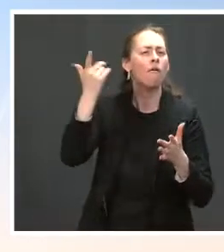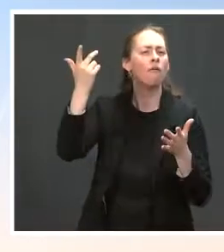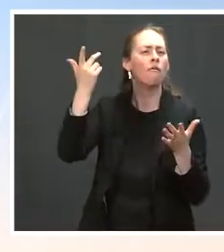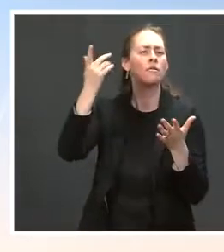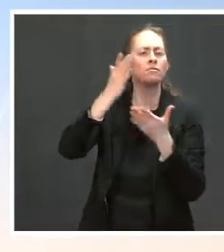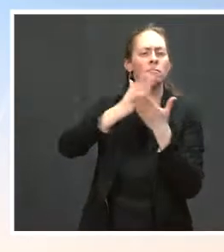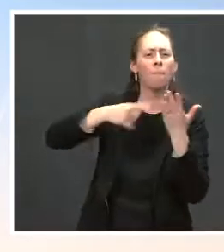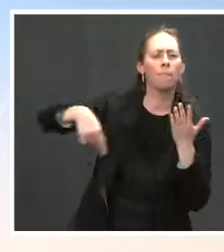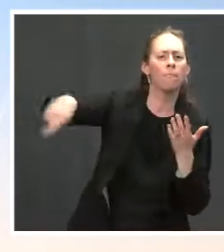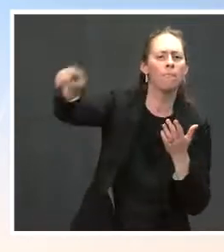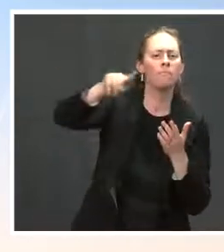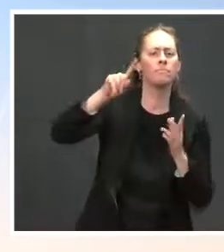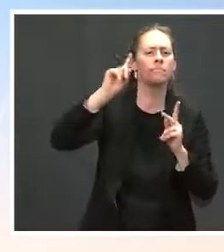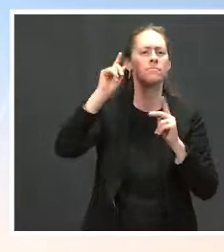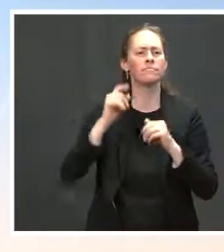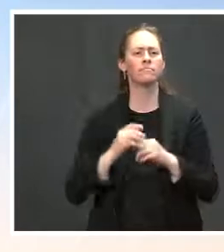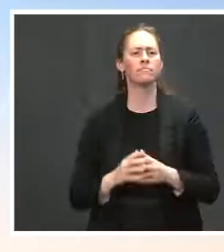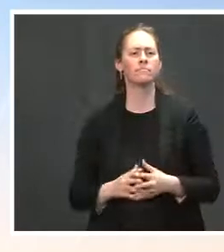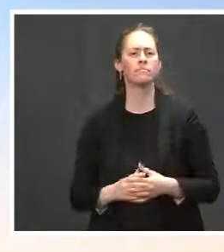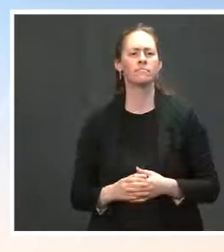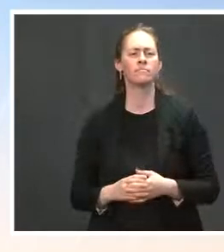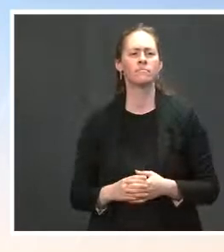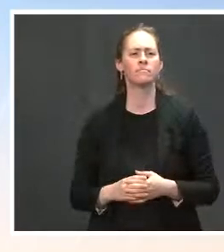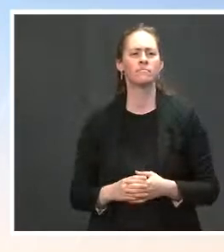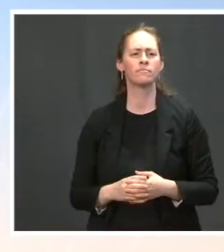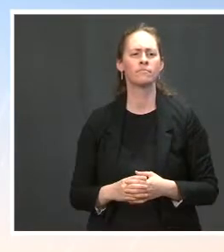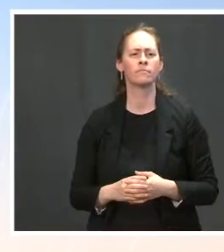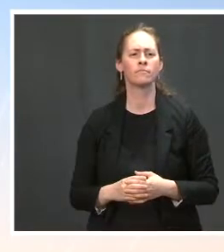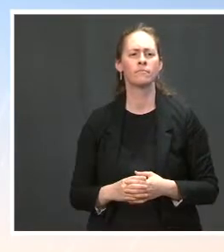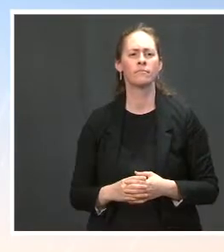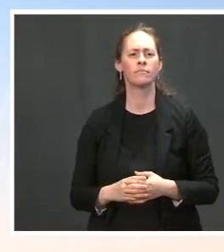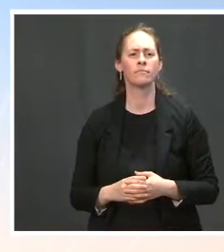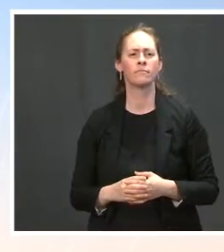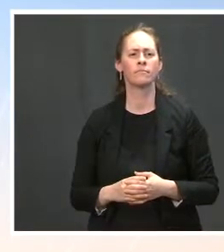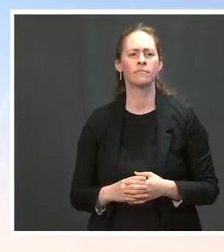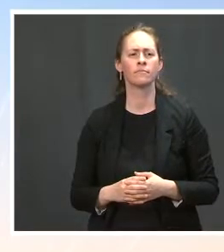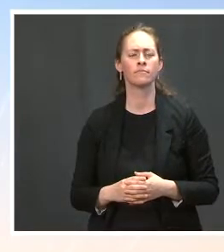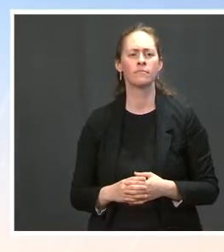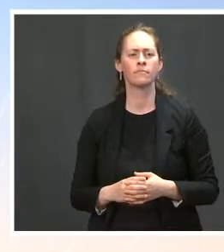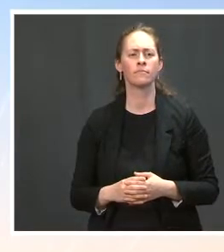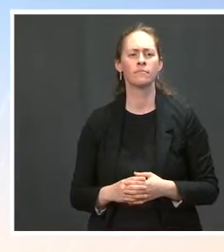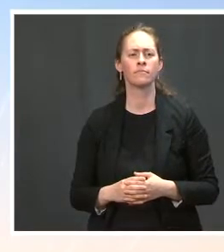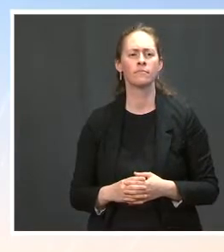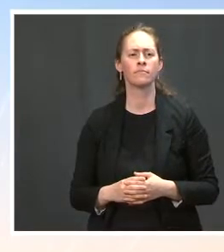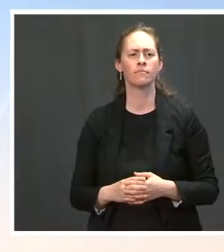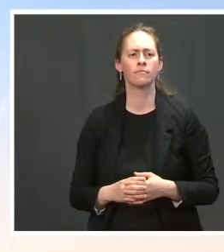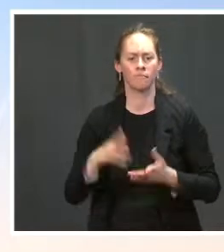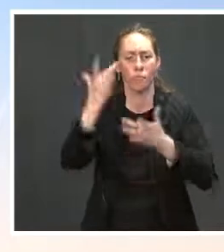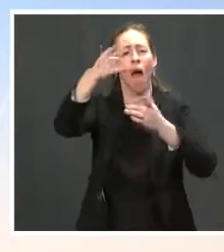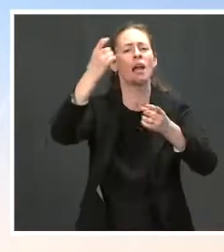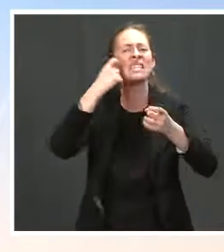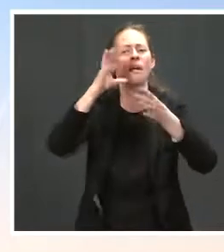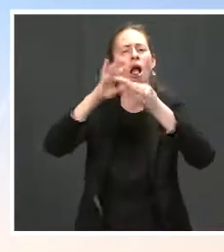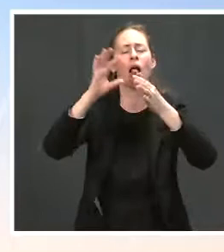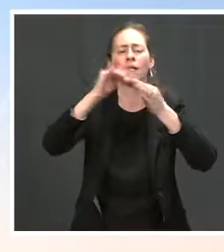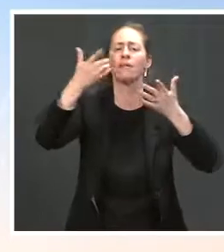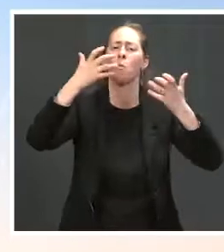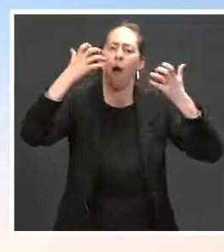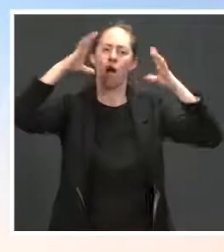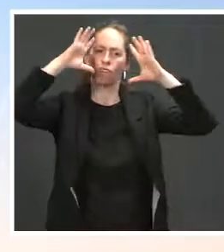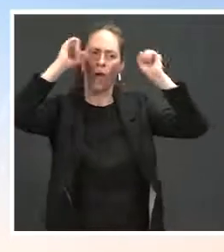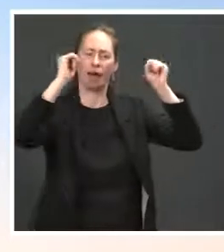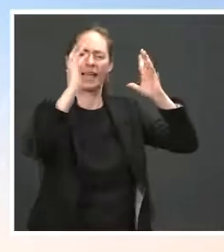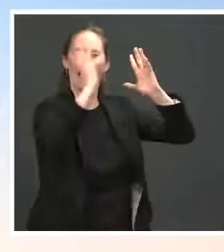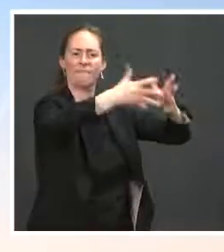lawmakers, breathing room to talk and negotiate. But you know, how far is he willing to get Democrats in line? Is he willing to